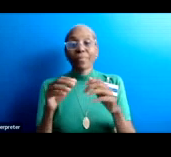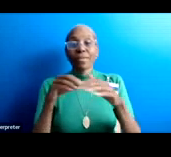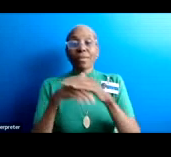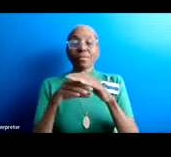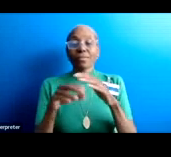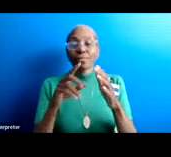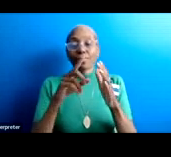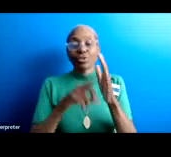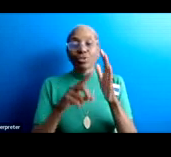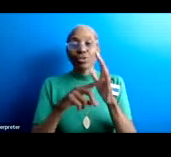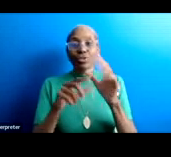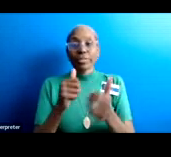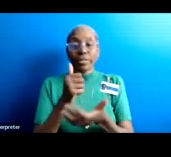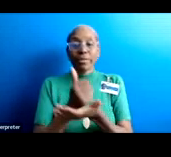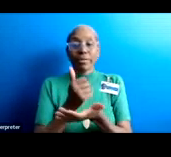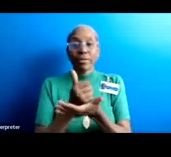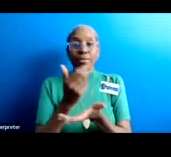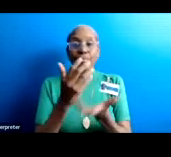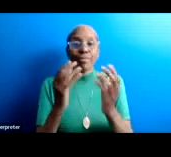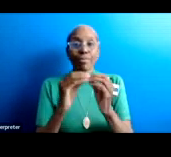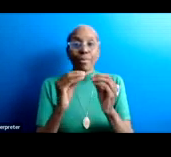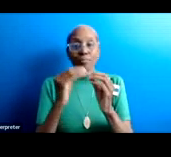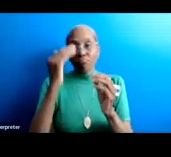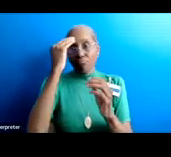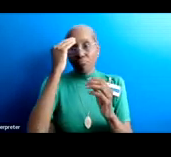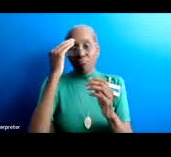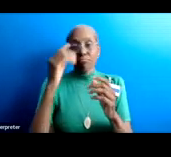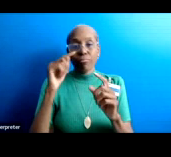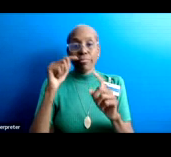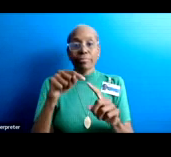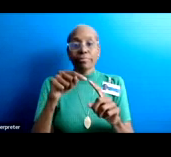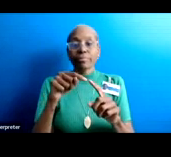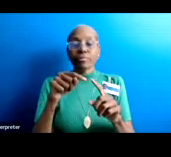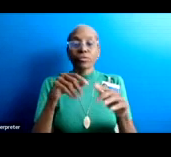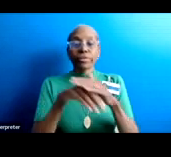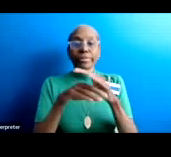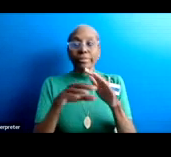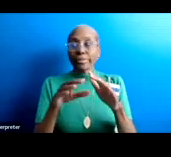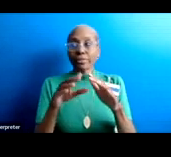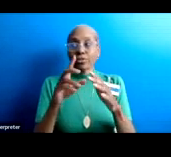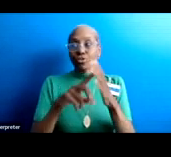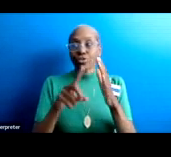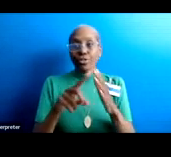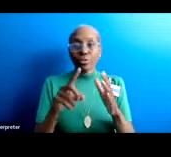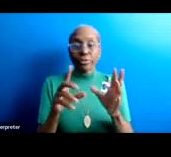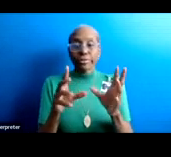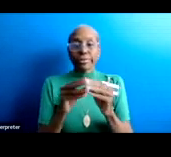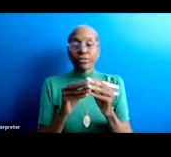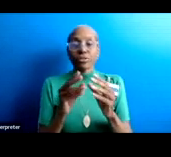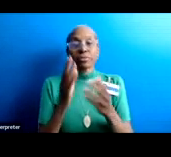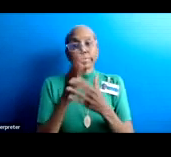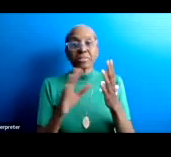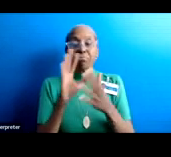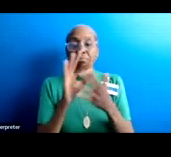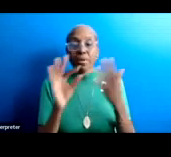accessibility checkers can help, and we may know more about that when we get to the accessibility checker session, but there are some